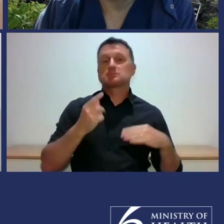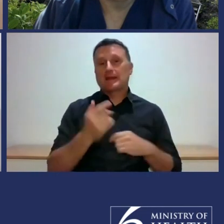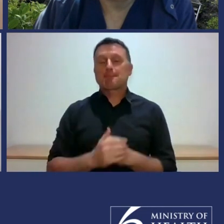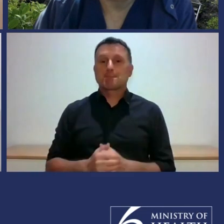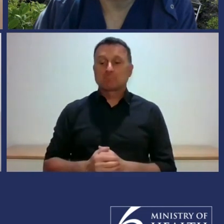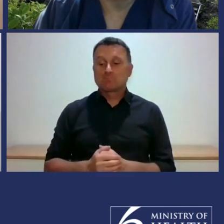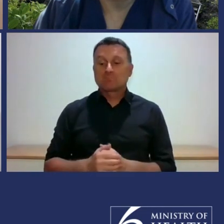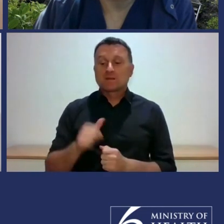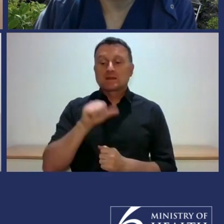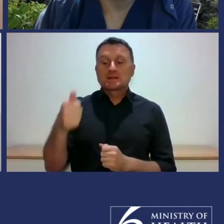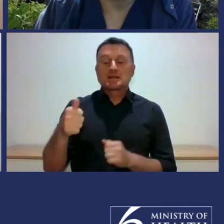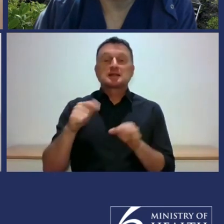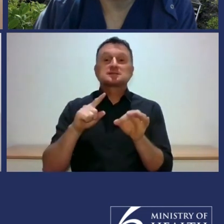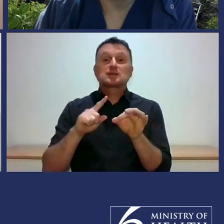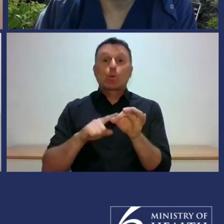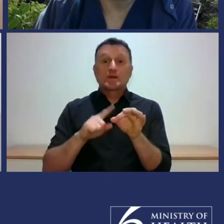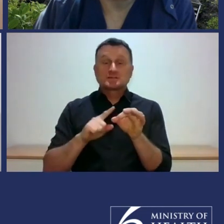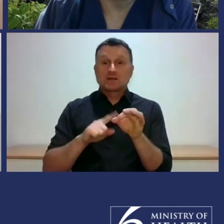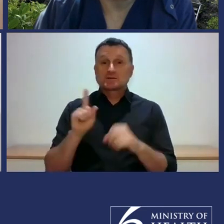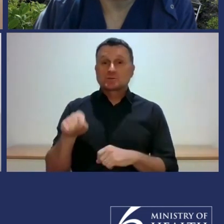on Facebook.